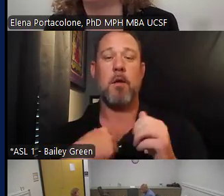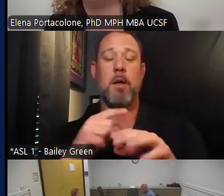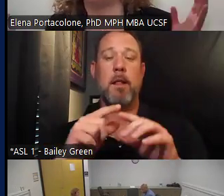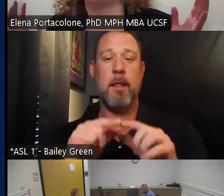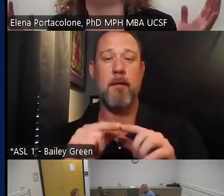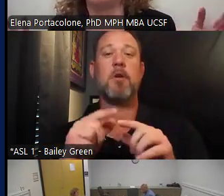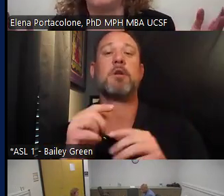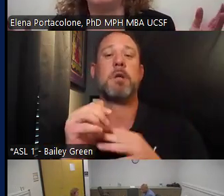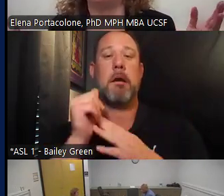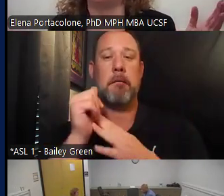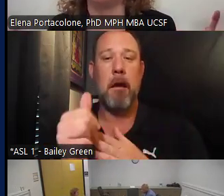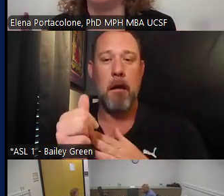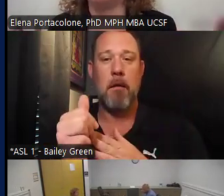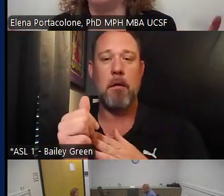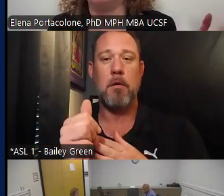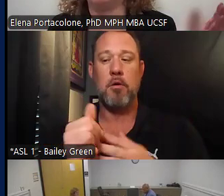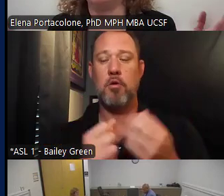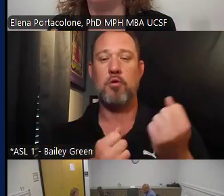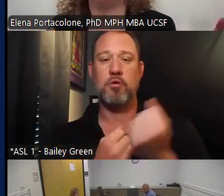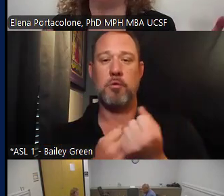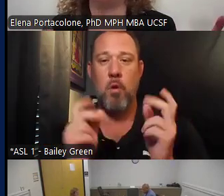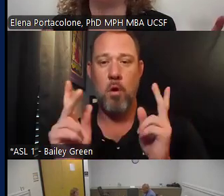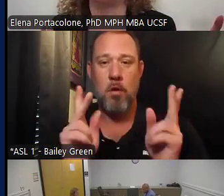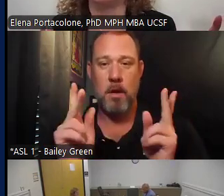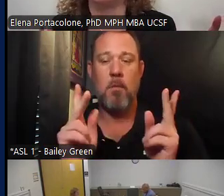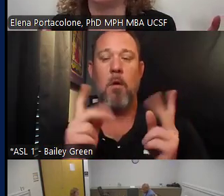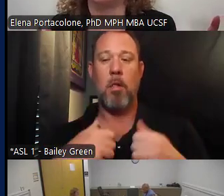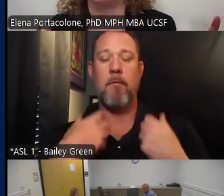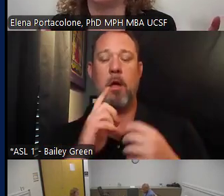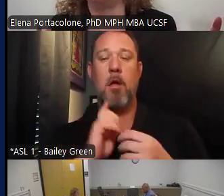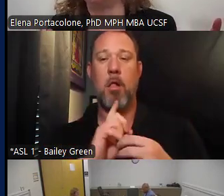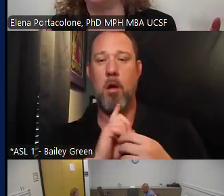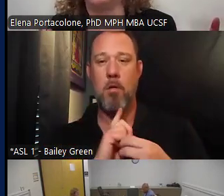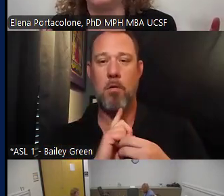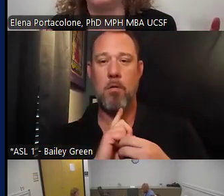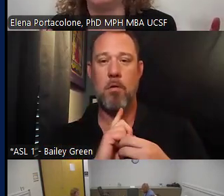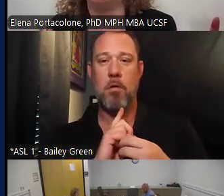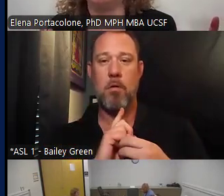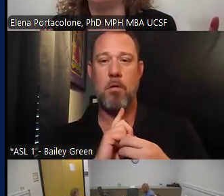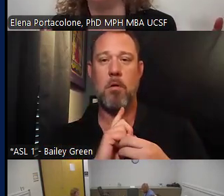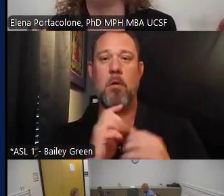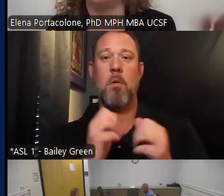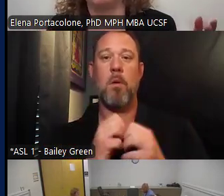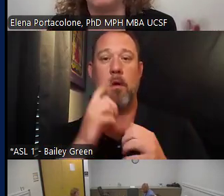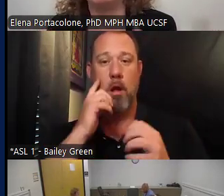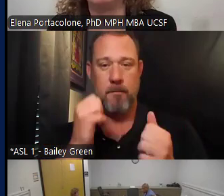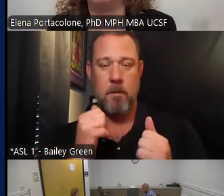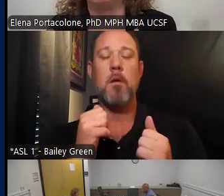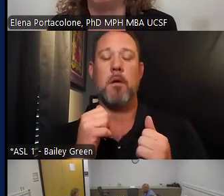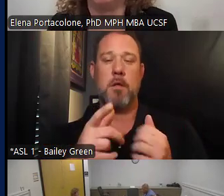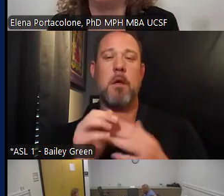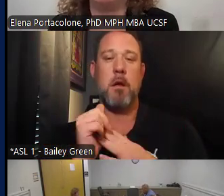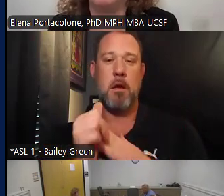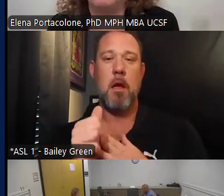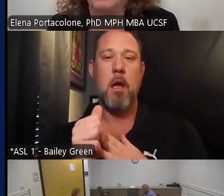or the infrastructure of GUIDE to support people living alone with cognitive impairment, because also GUIDE has